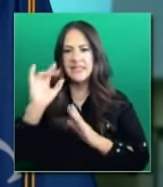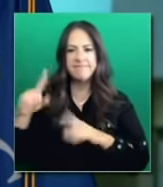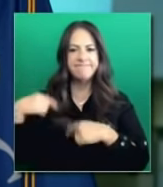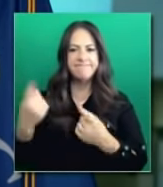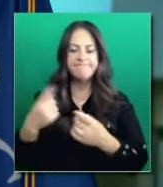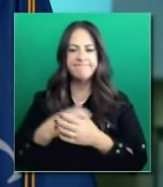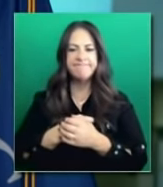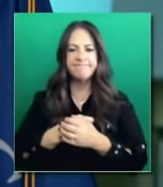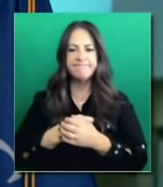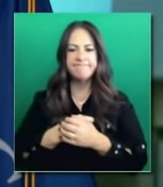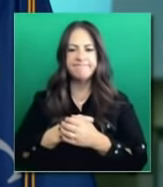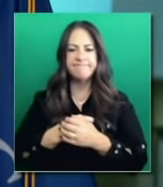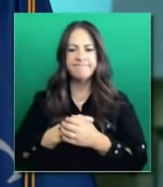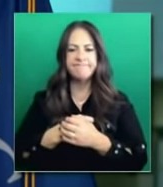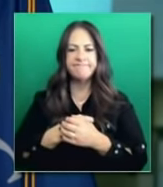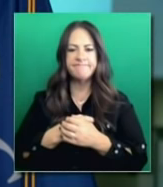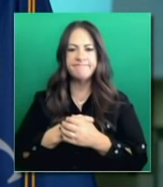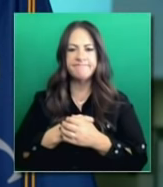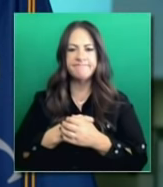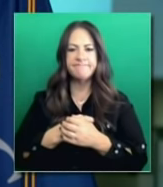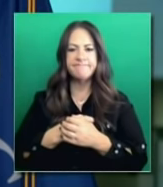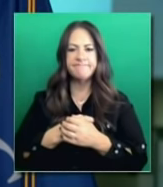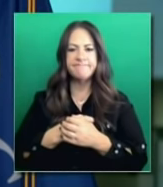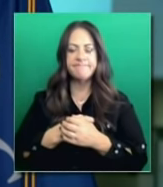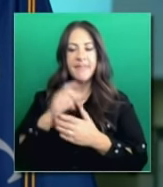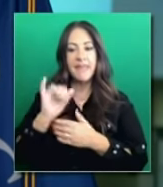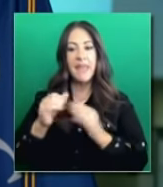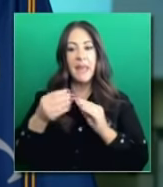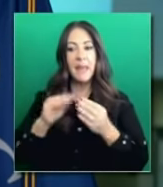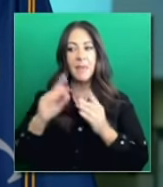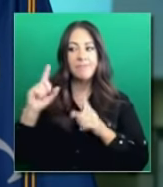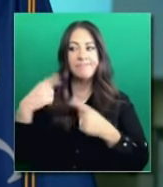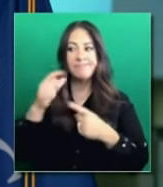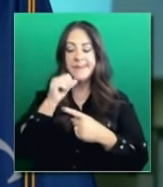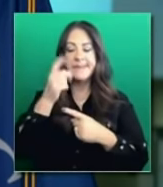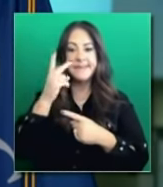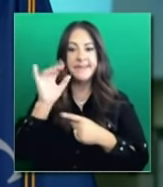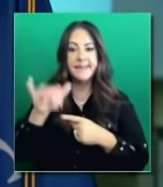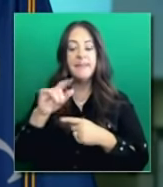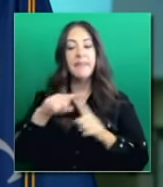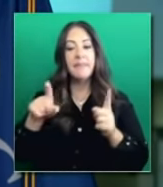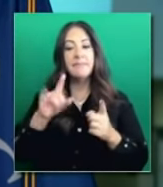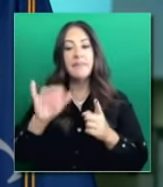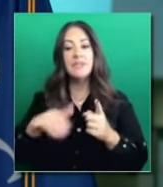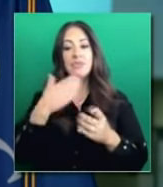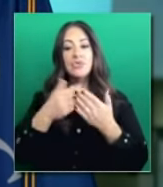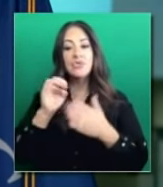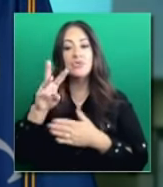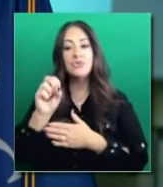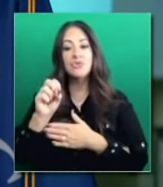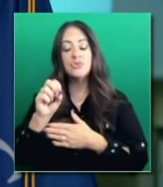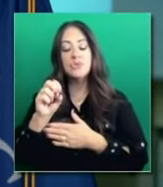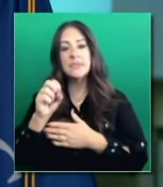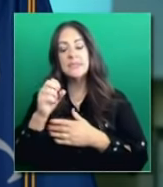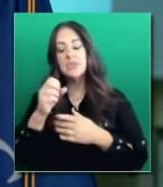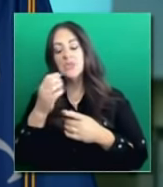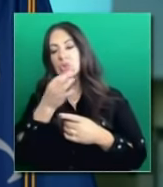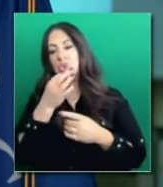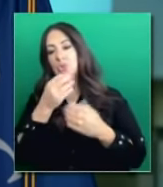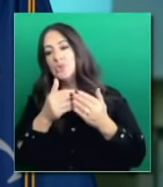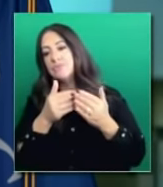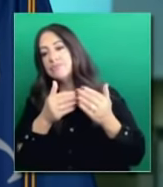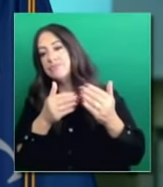rate at that number. The good news is there is light at the end of this tunnel. The good news is we